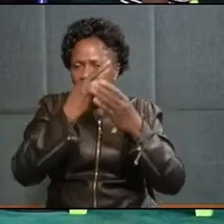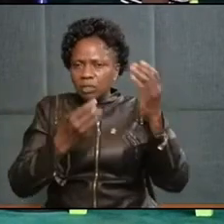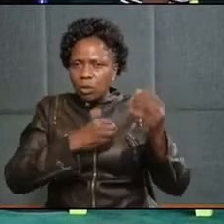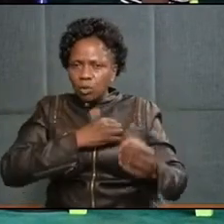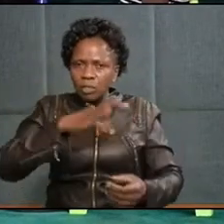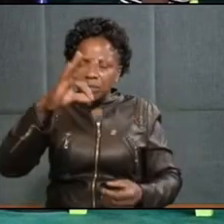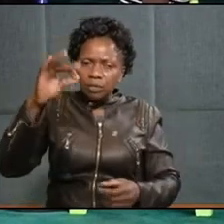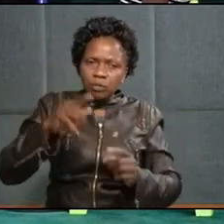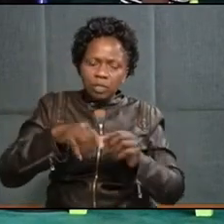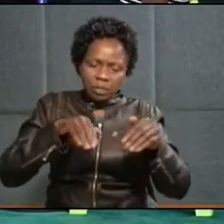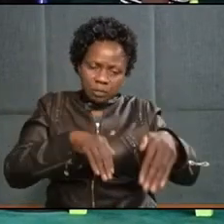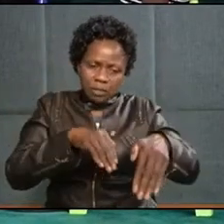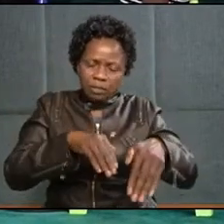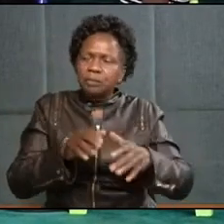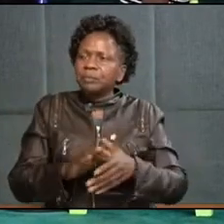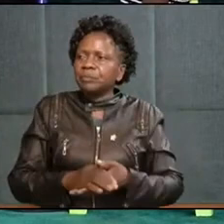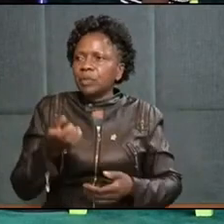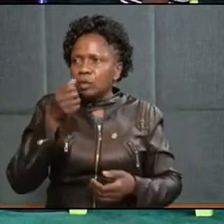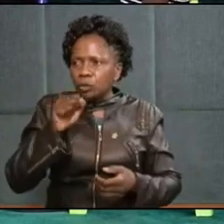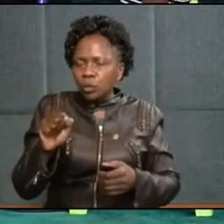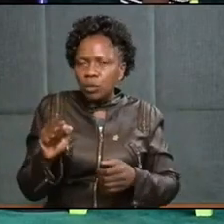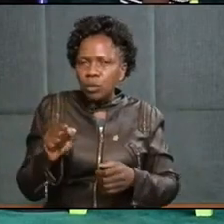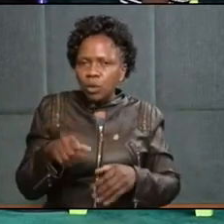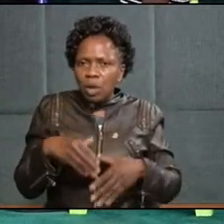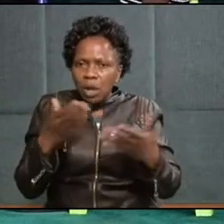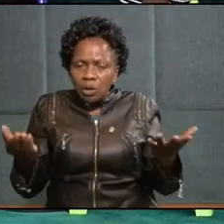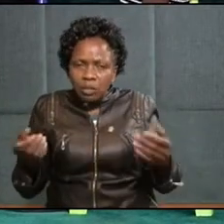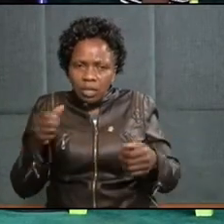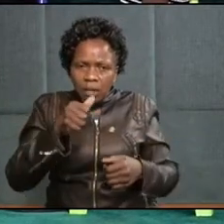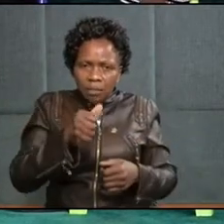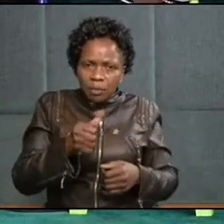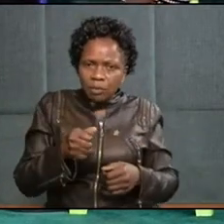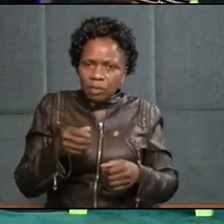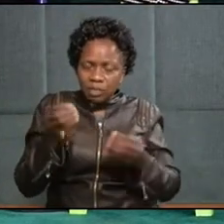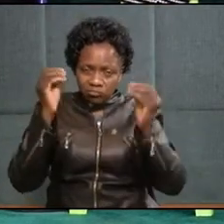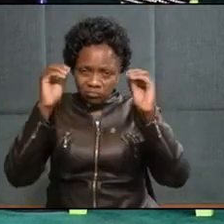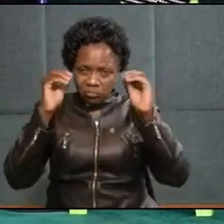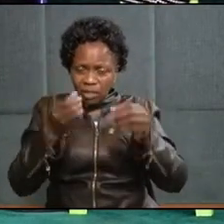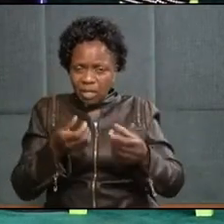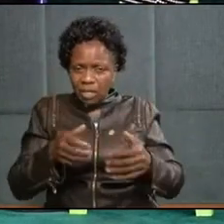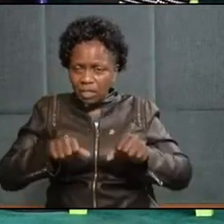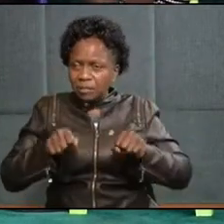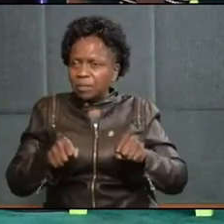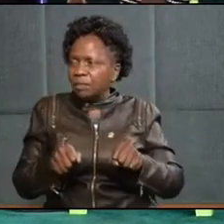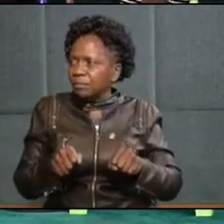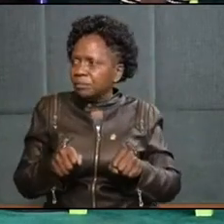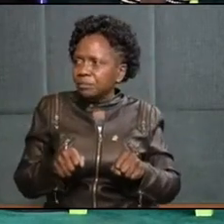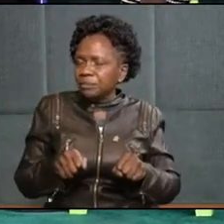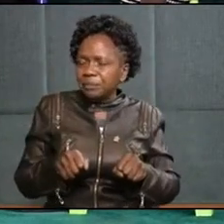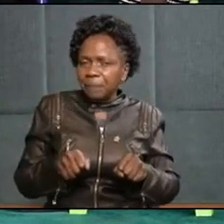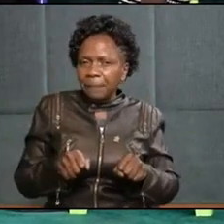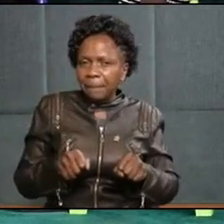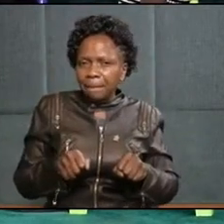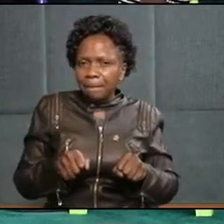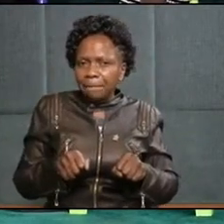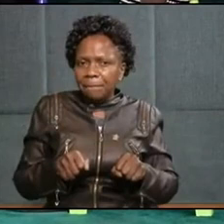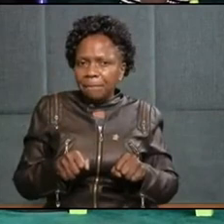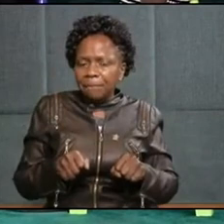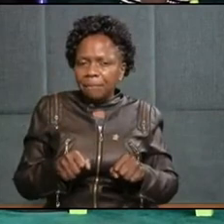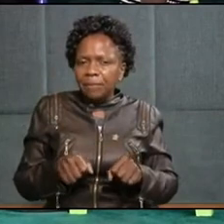Spirit to his disciples. And so, how did Apollos react to this teaching? Yes, Sarah?